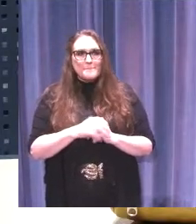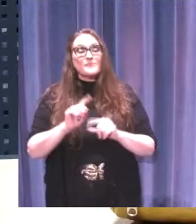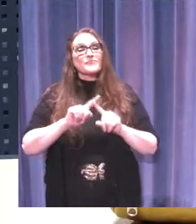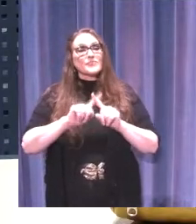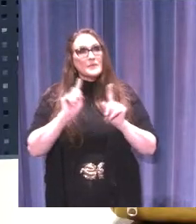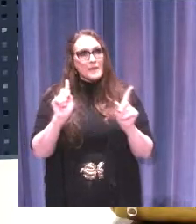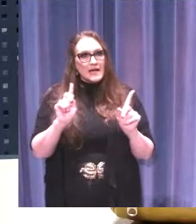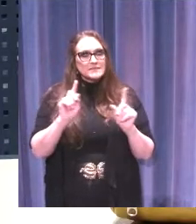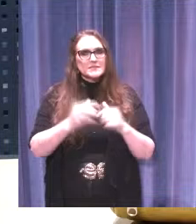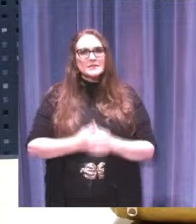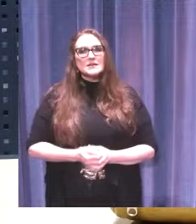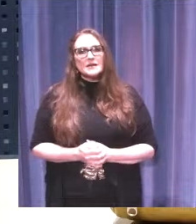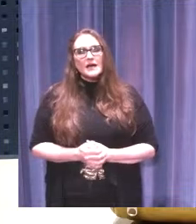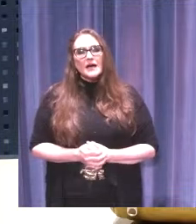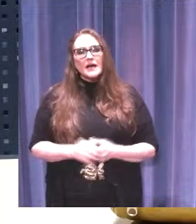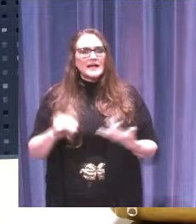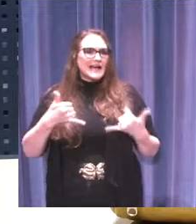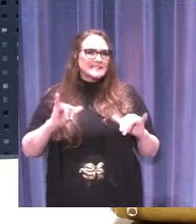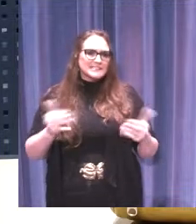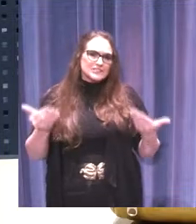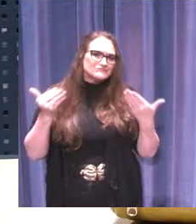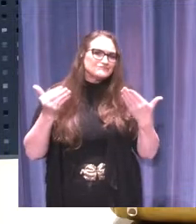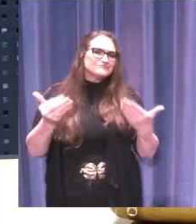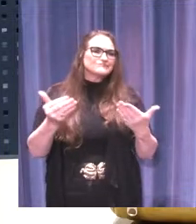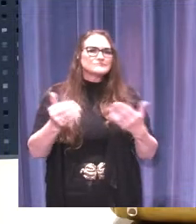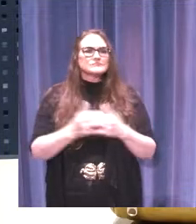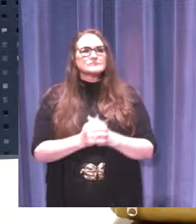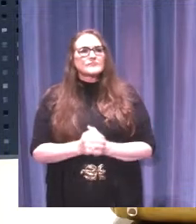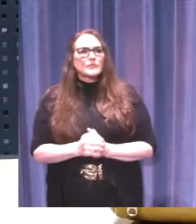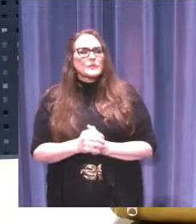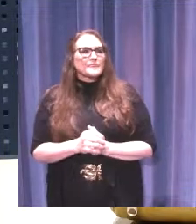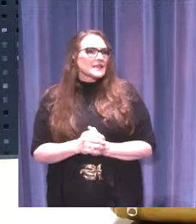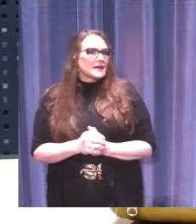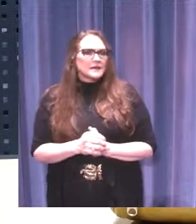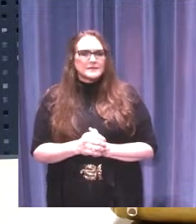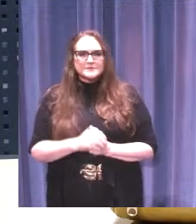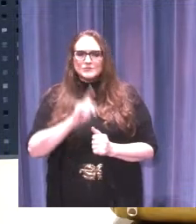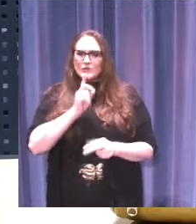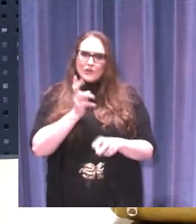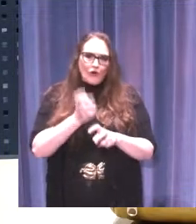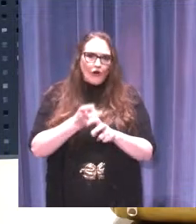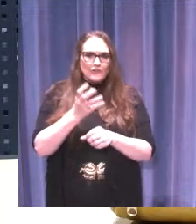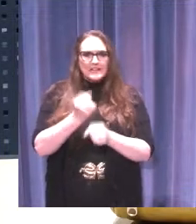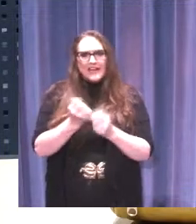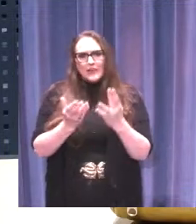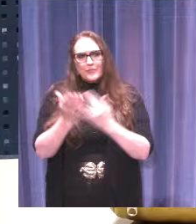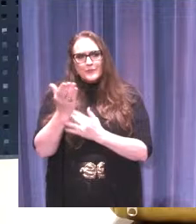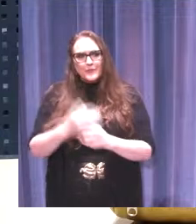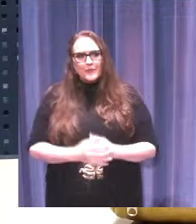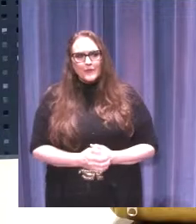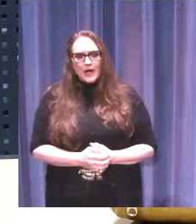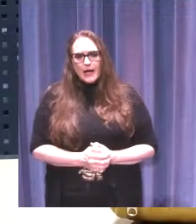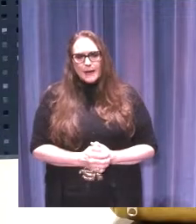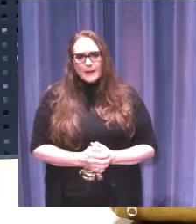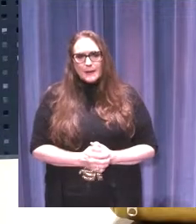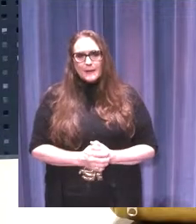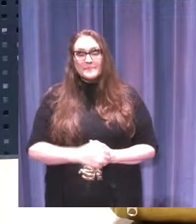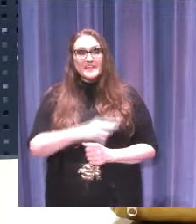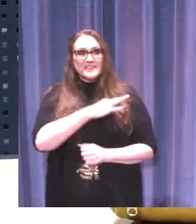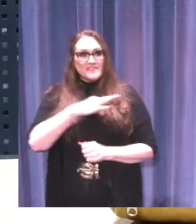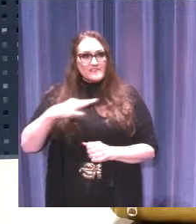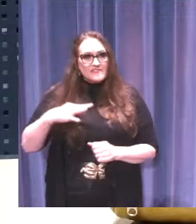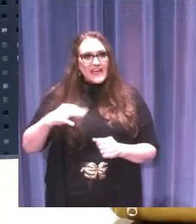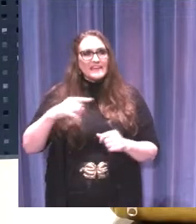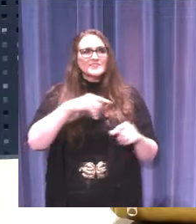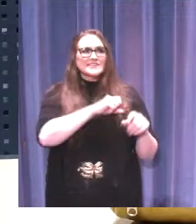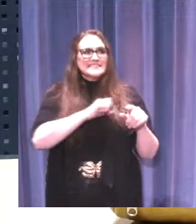But I still proceeded. It was really hard to get it through the faculty senate